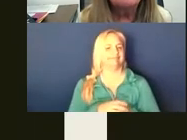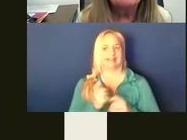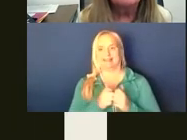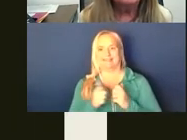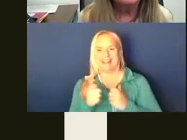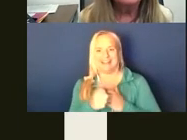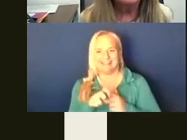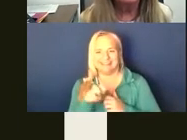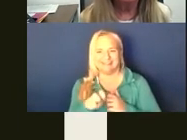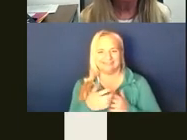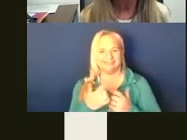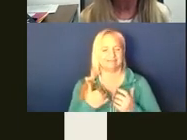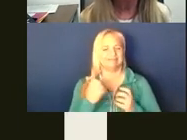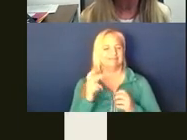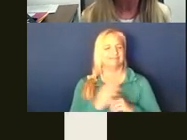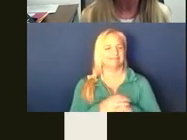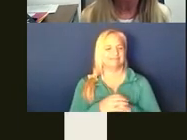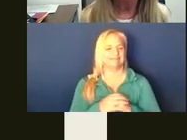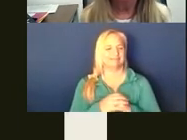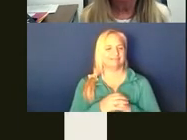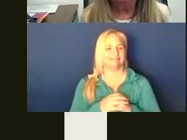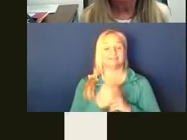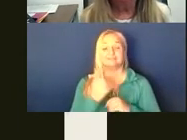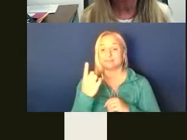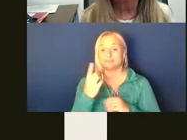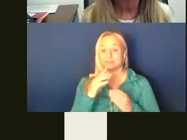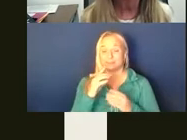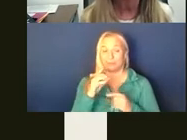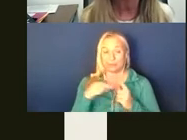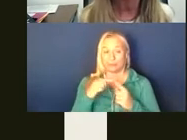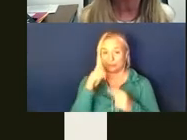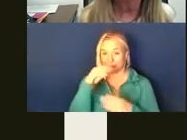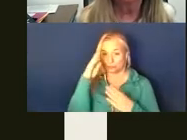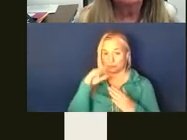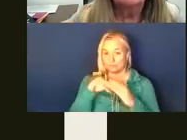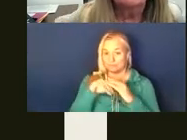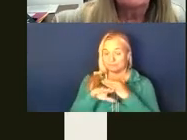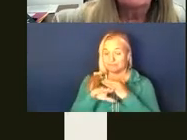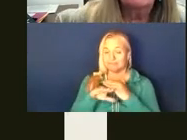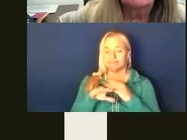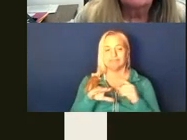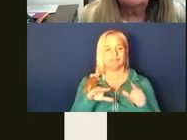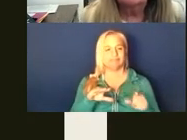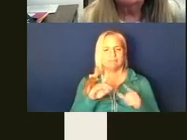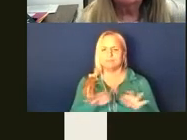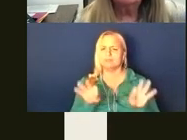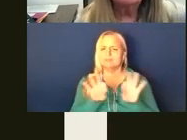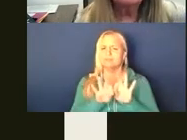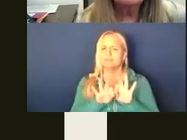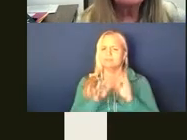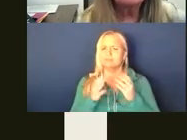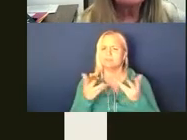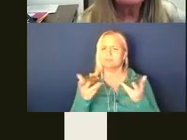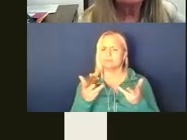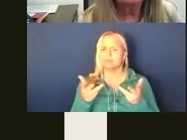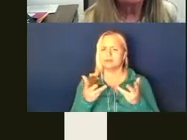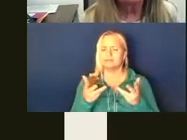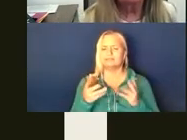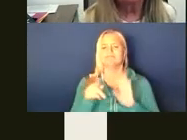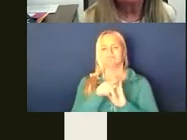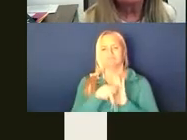here. So once students entered this space, what was important is that we had a protocol.